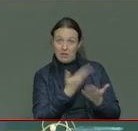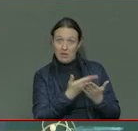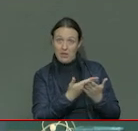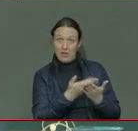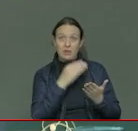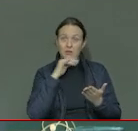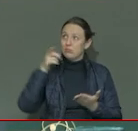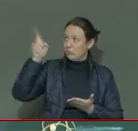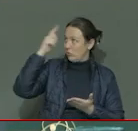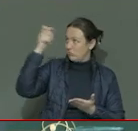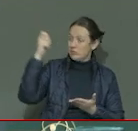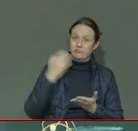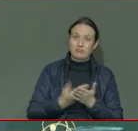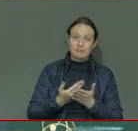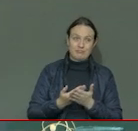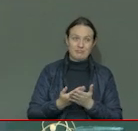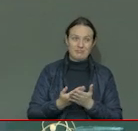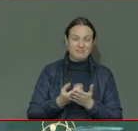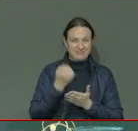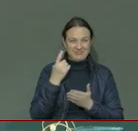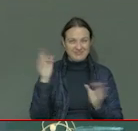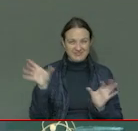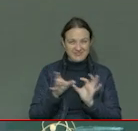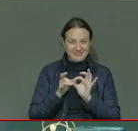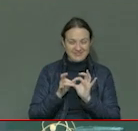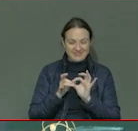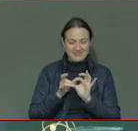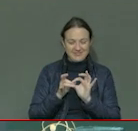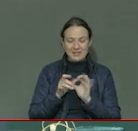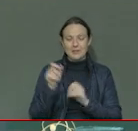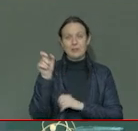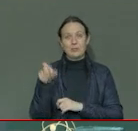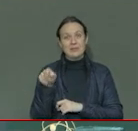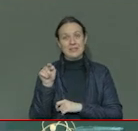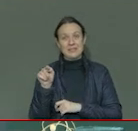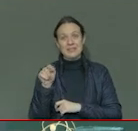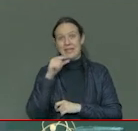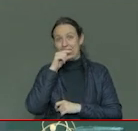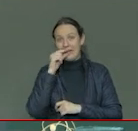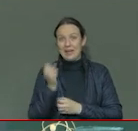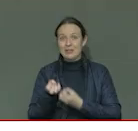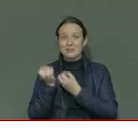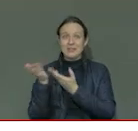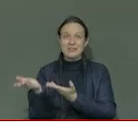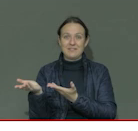in God. Do you understand the concept? Right. And he is the one who gives Pi the name Pasin Molata.